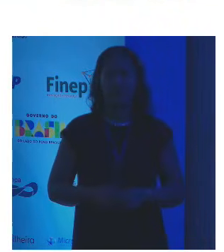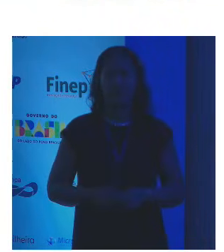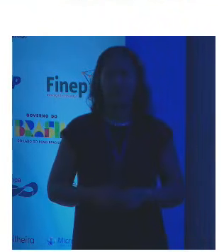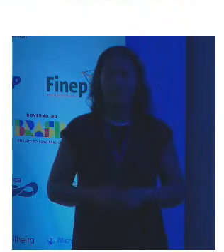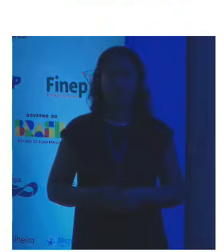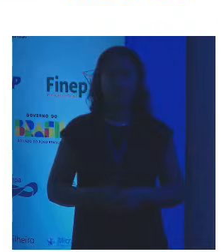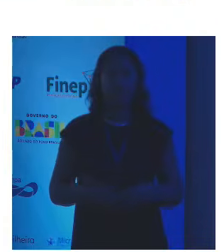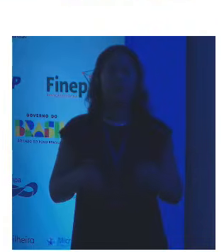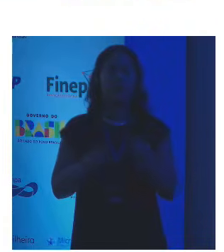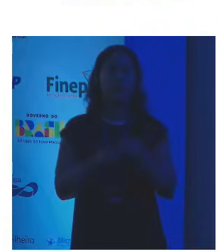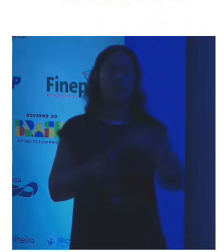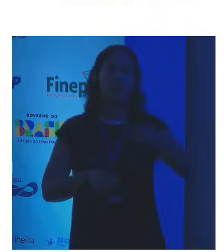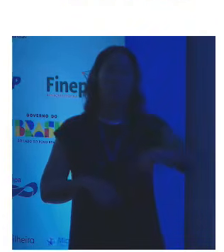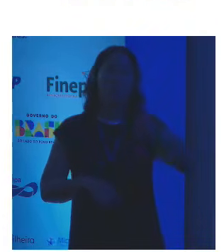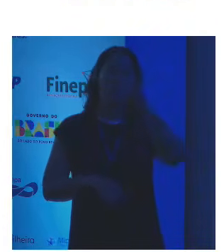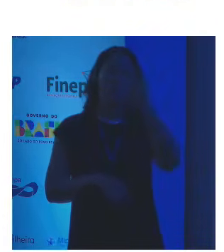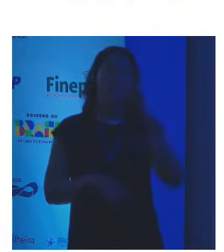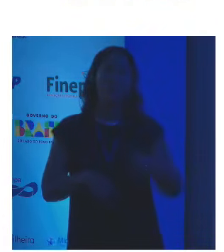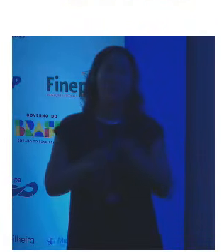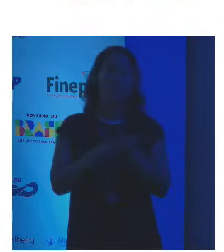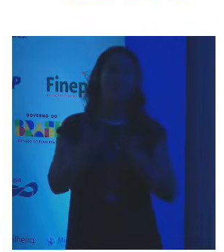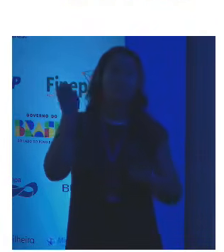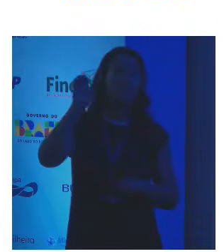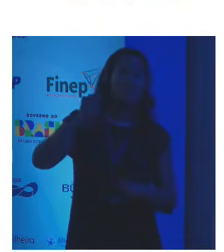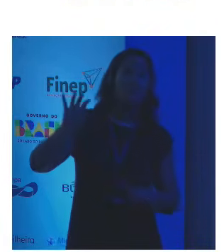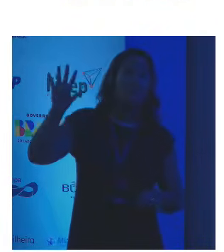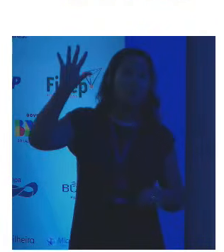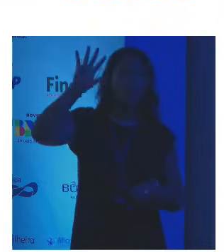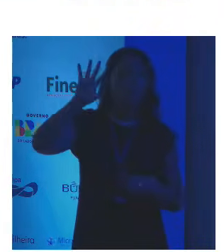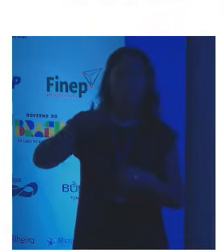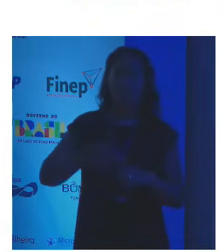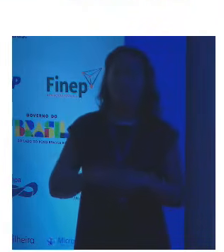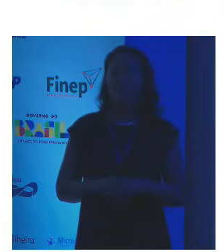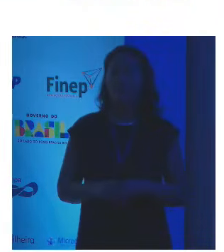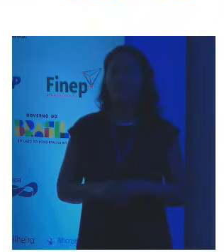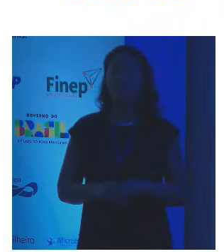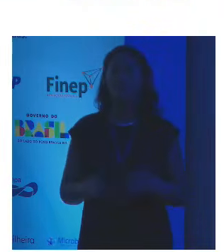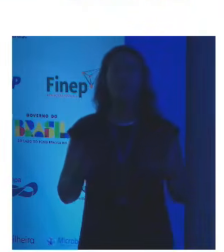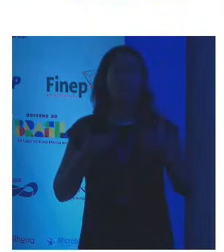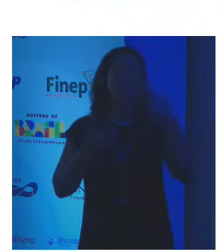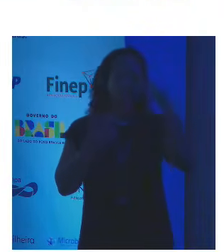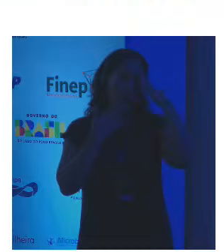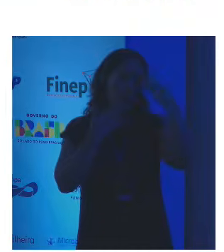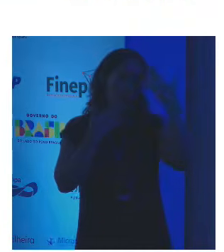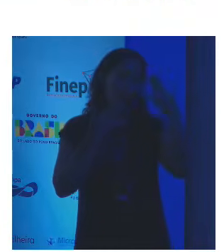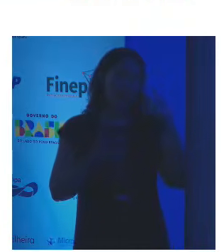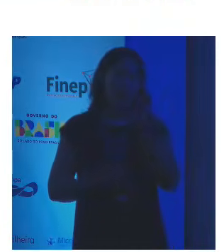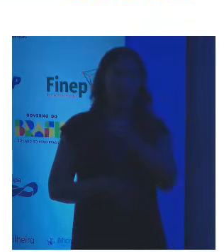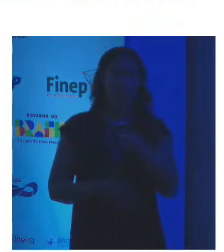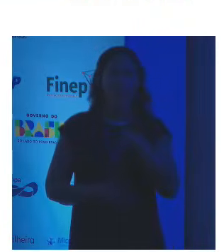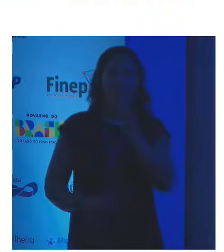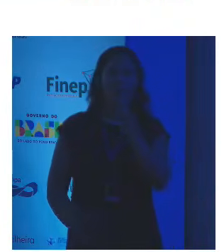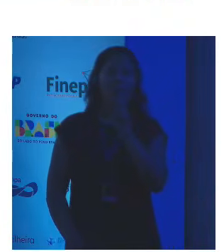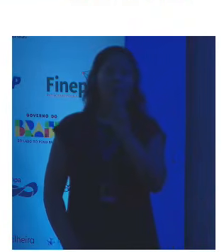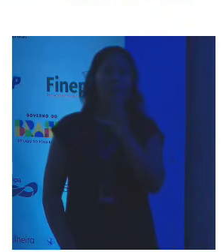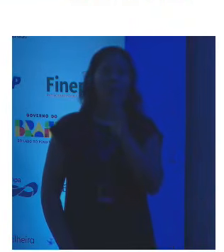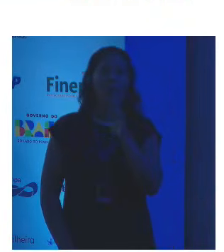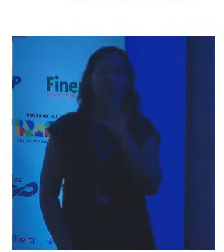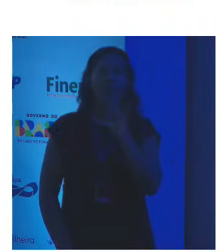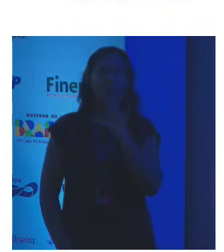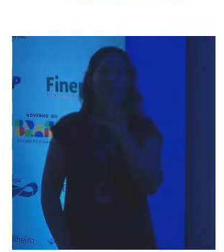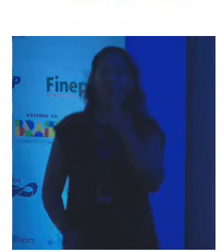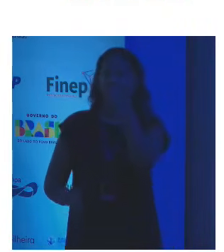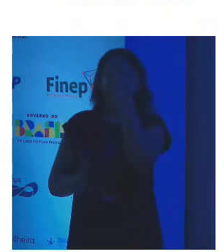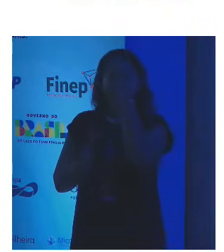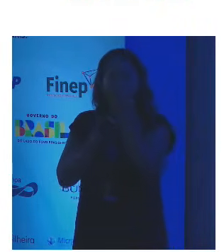here in Brazil. And I'm really grateful to Professor Sejan for your trust, and count on me for doing this.